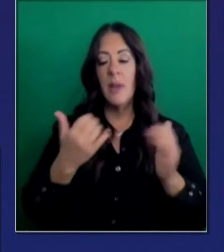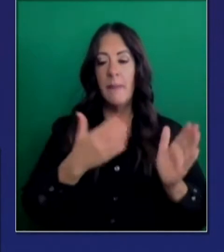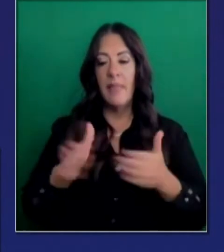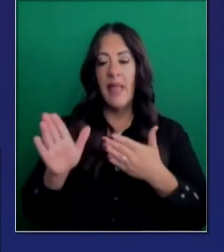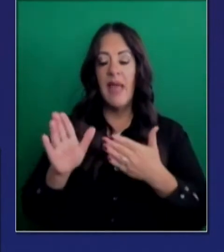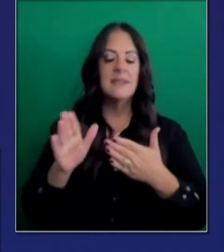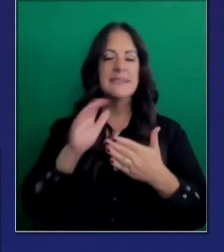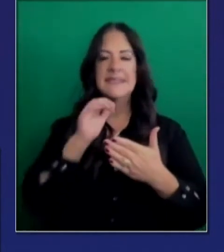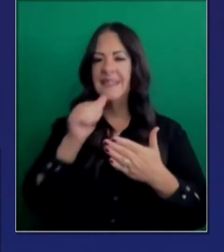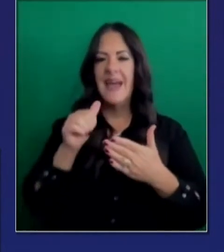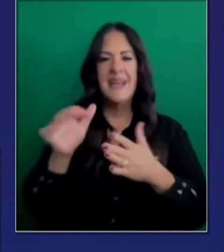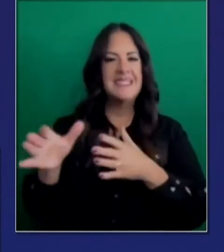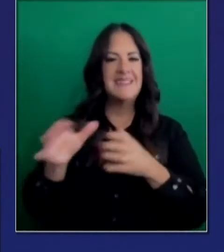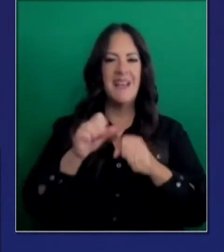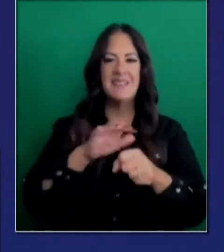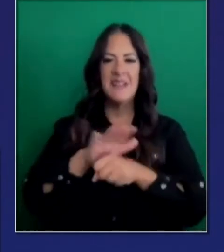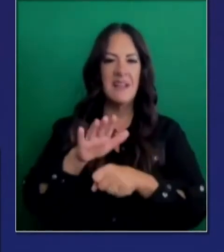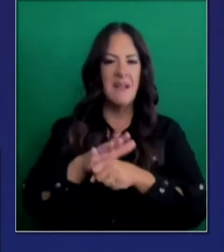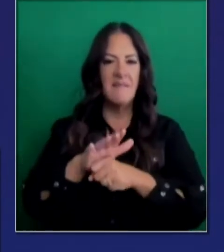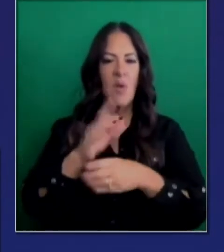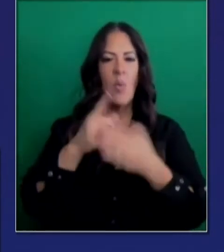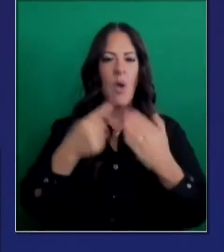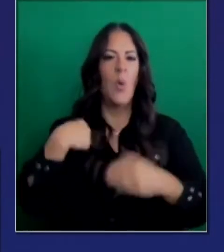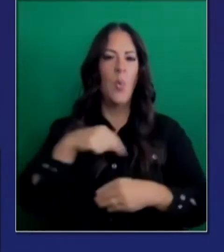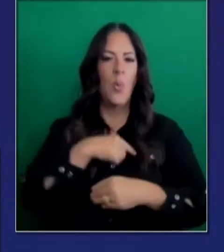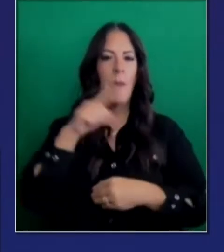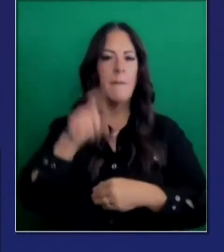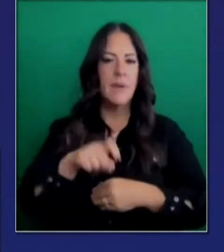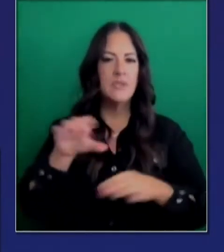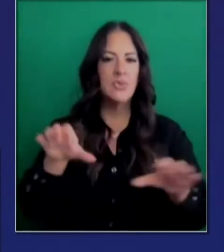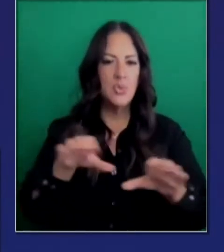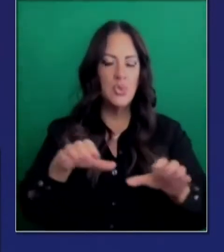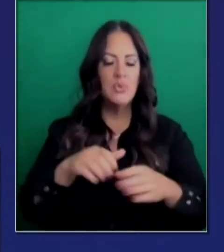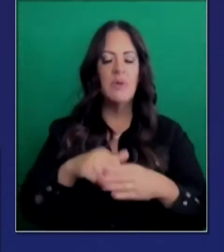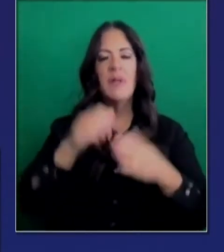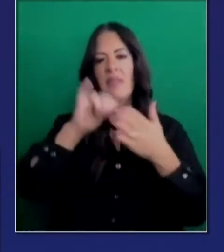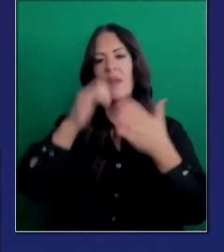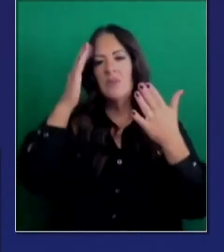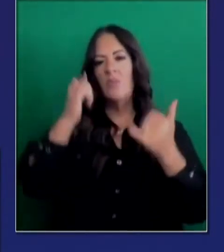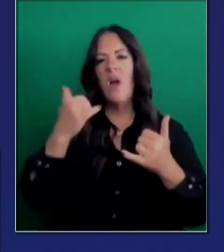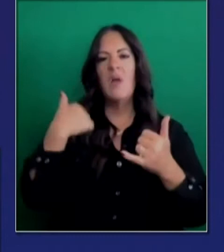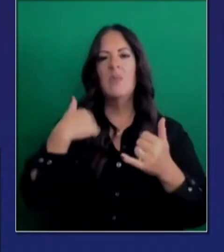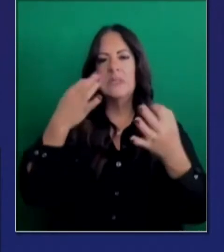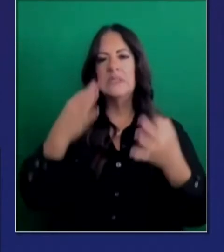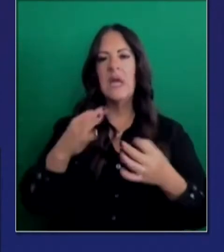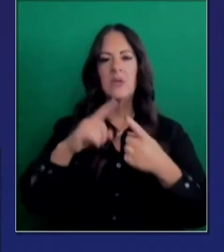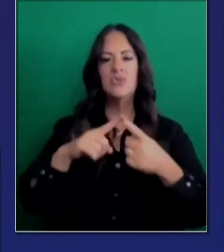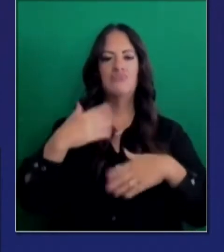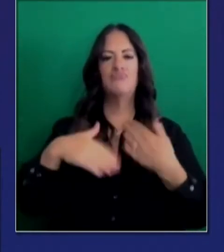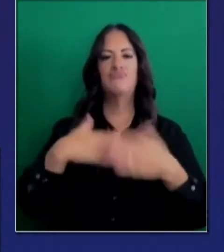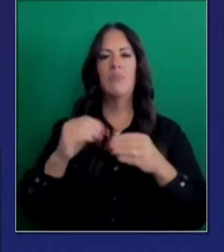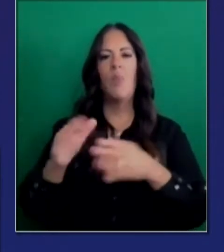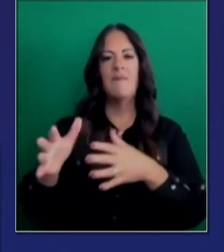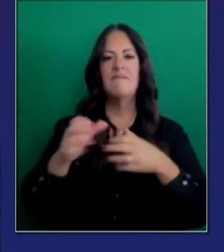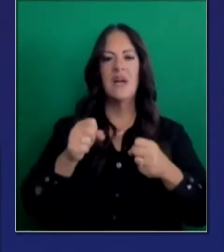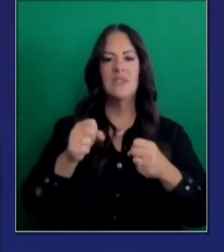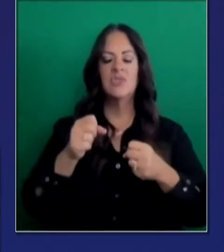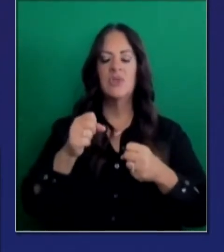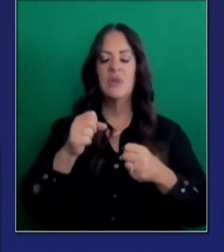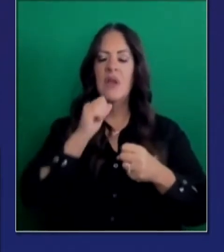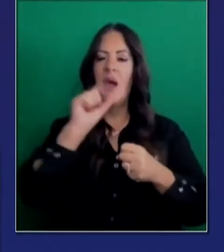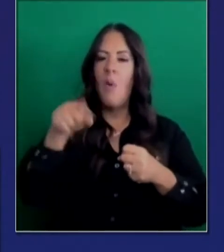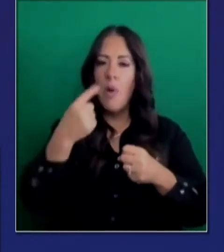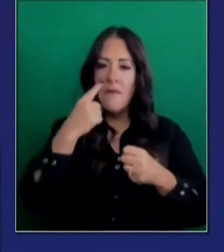quickly as we all need to go. And so that's why we're speeding up the administration, not just for priority groups, but also now